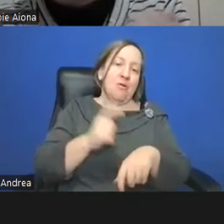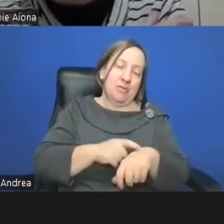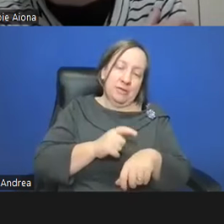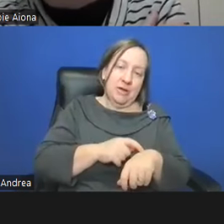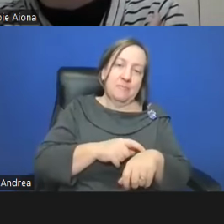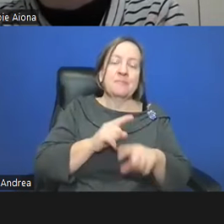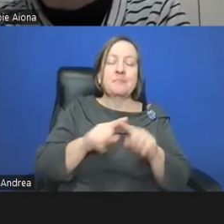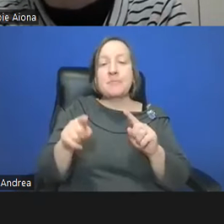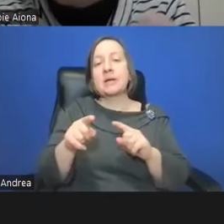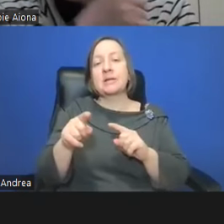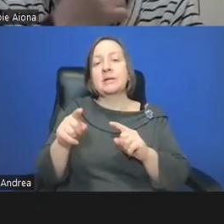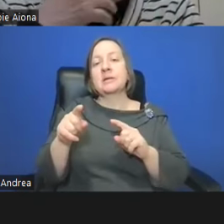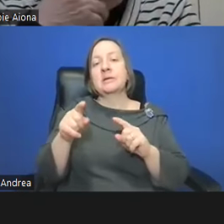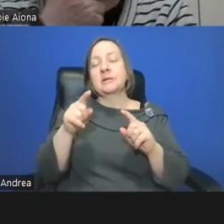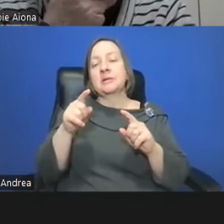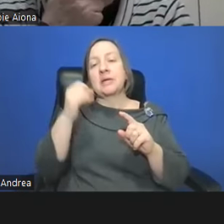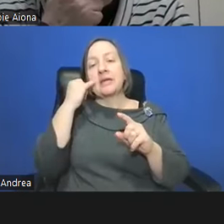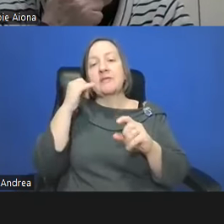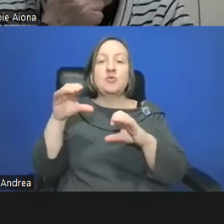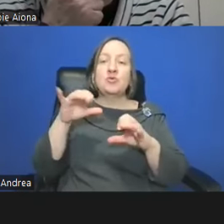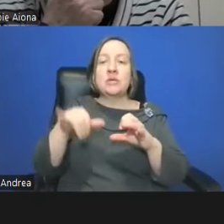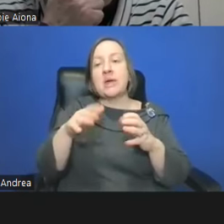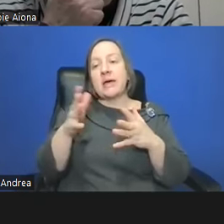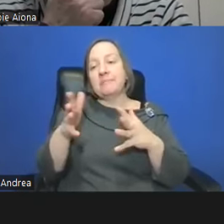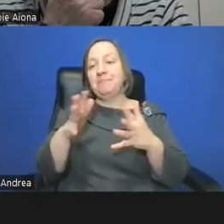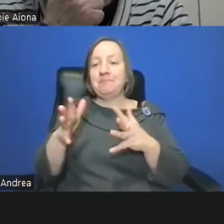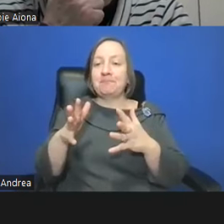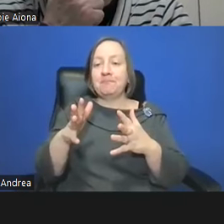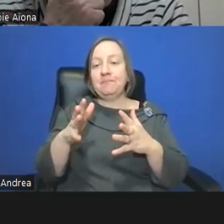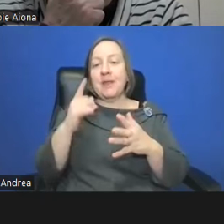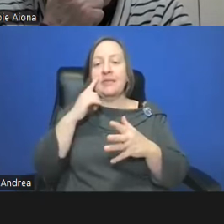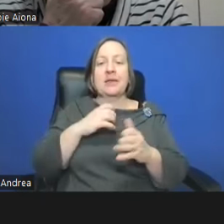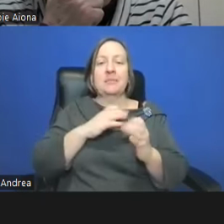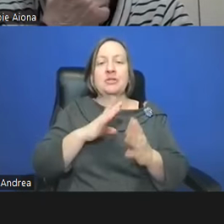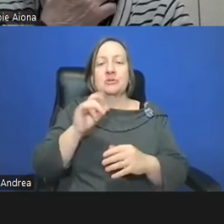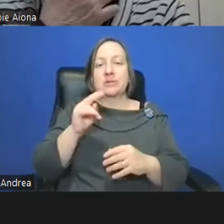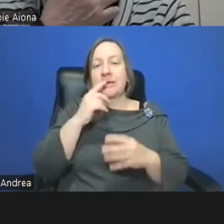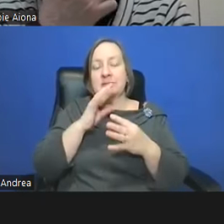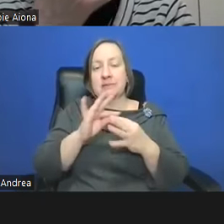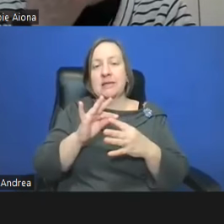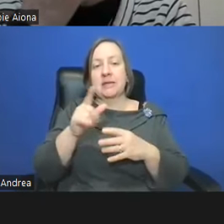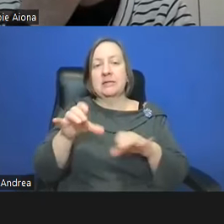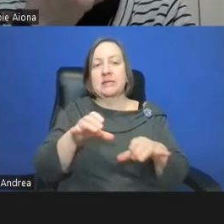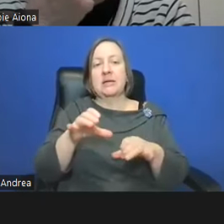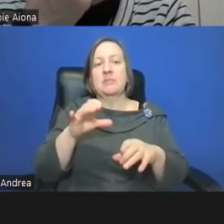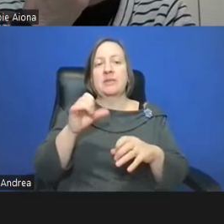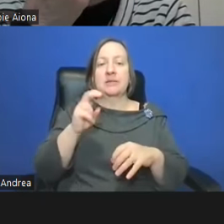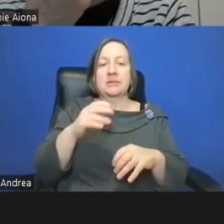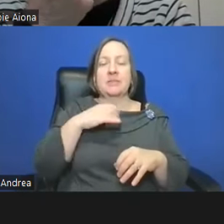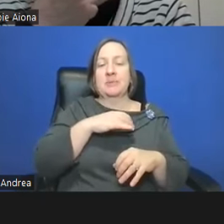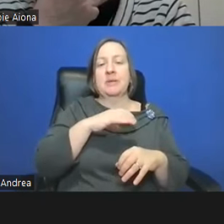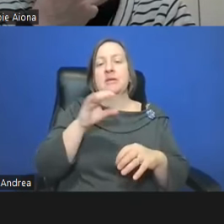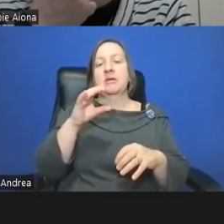but it was done to some, I think Commissioner Dan mentioned it was done by the Subcommittee on Officer